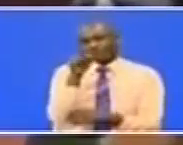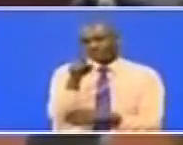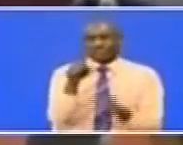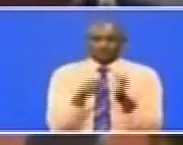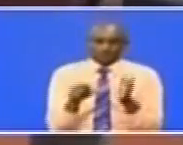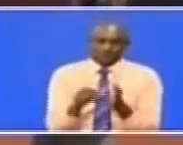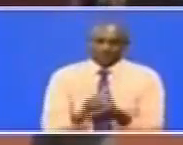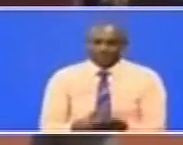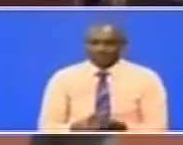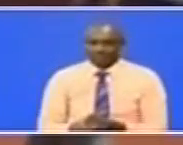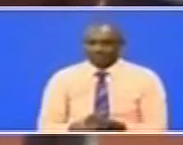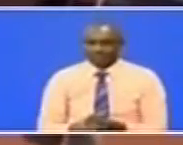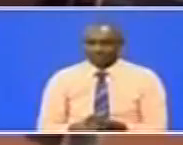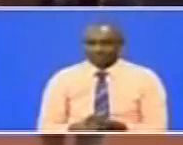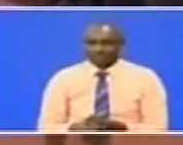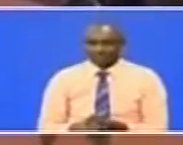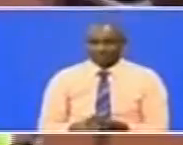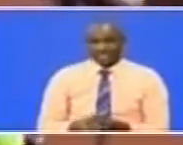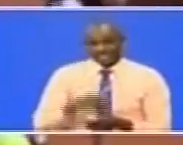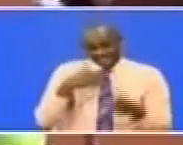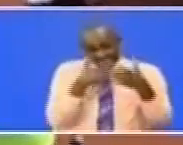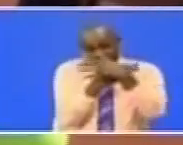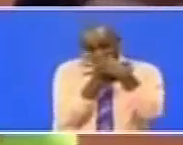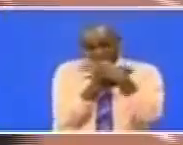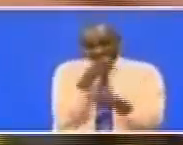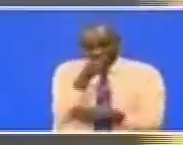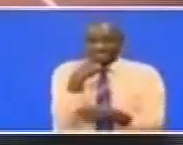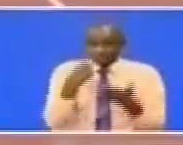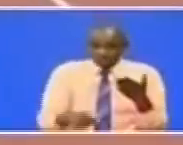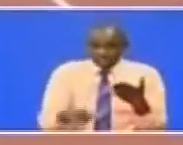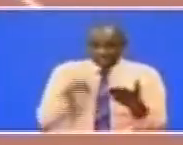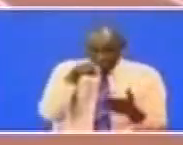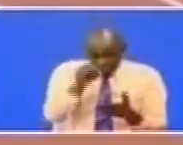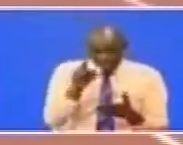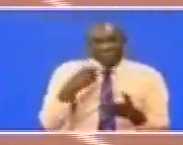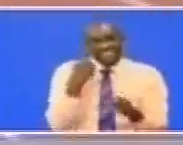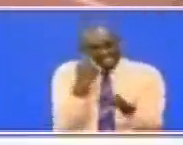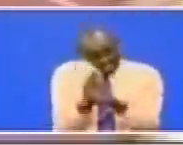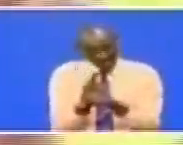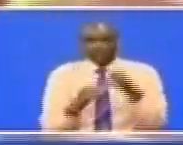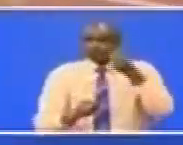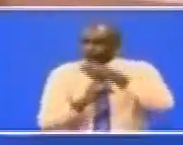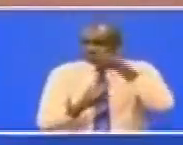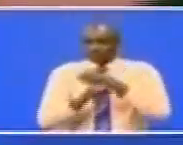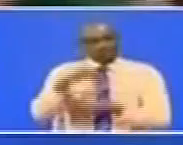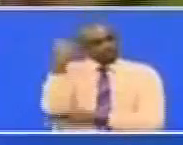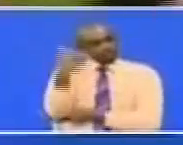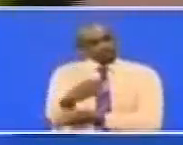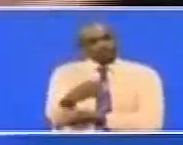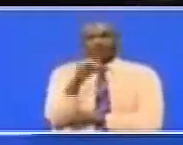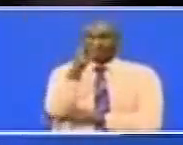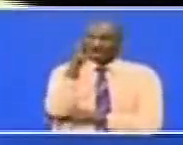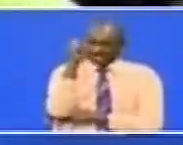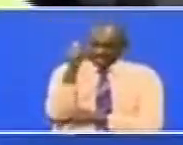baby. Yes. German sportswear company Adidas is set to end its 11-year sponsorship deal with the International Association